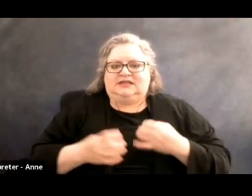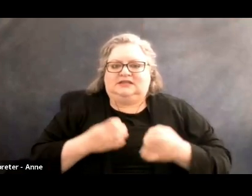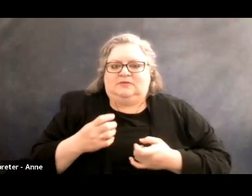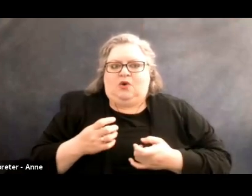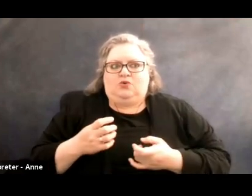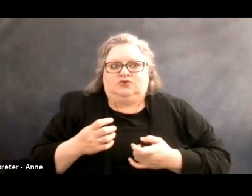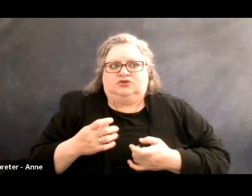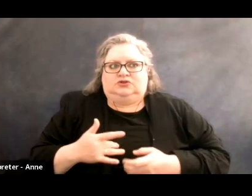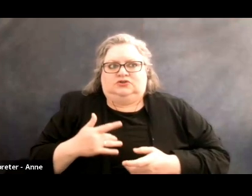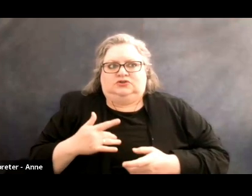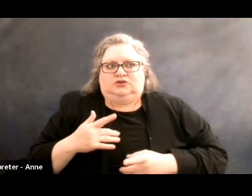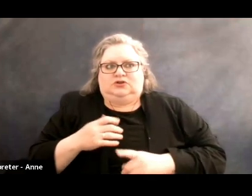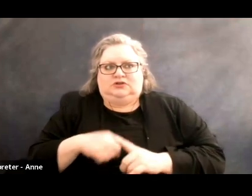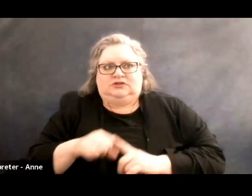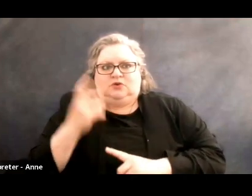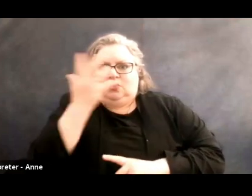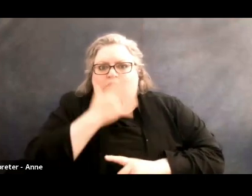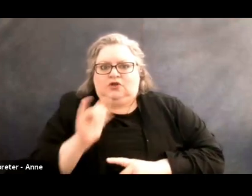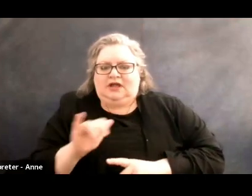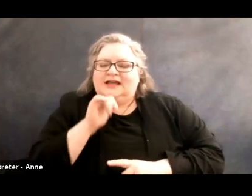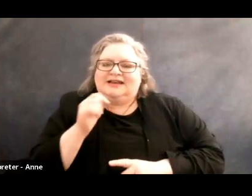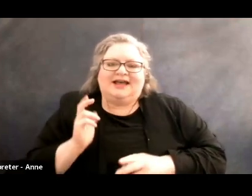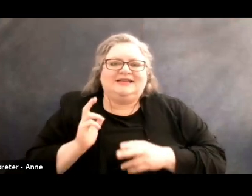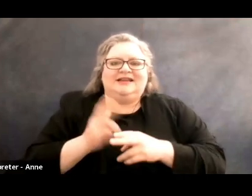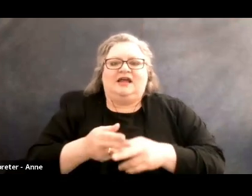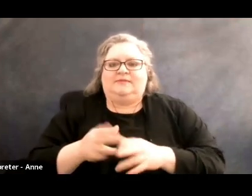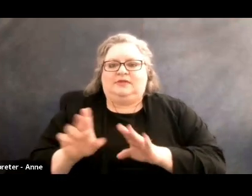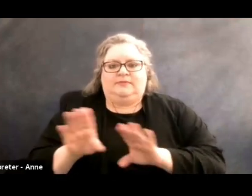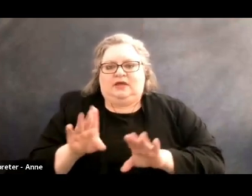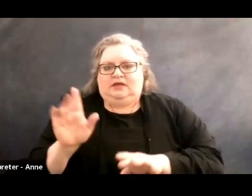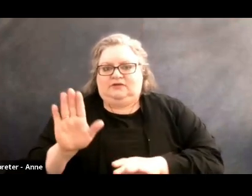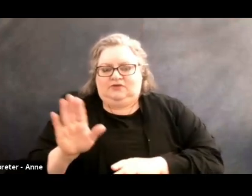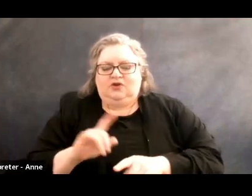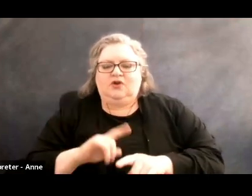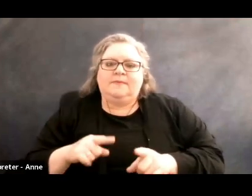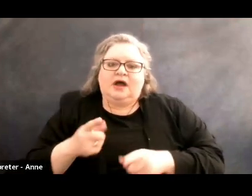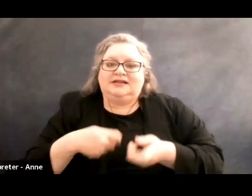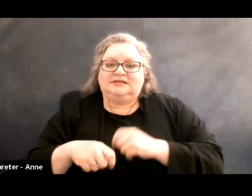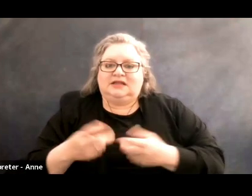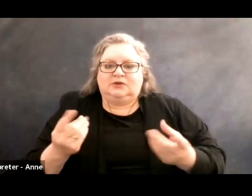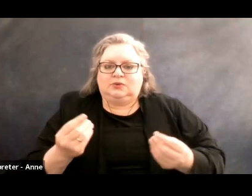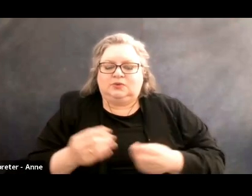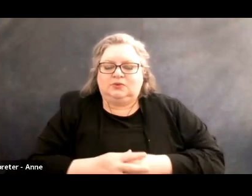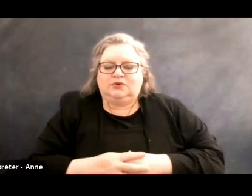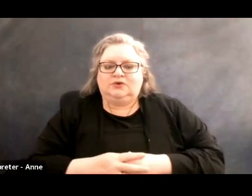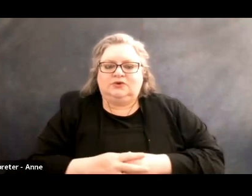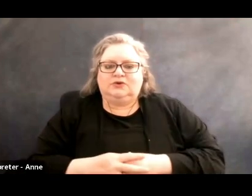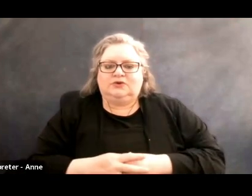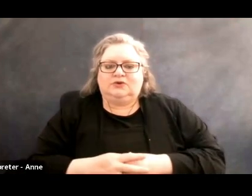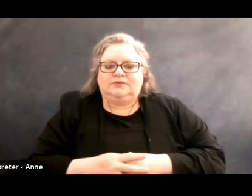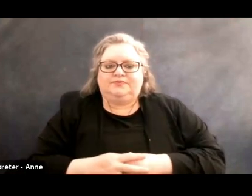look like? Not naming the behavior, but instead really trying